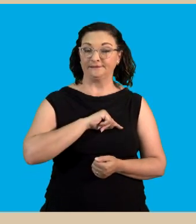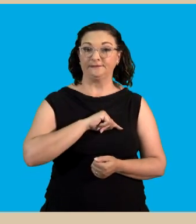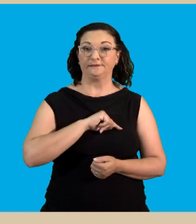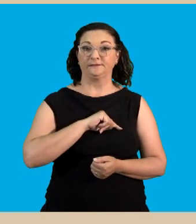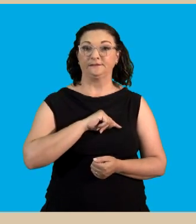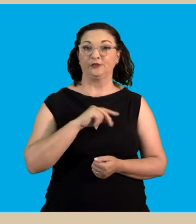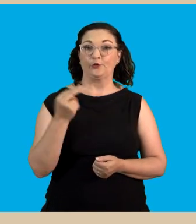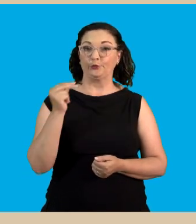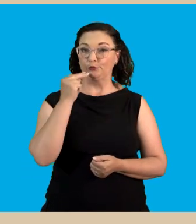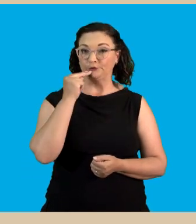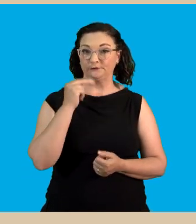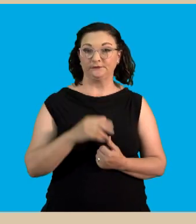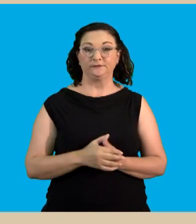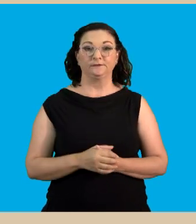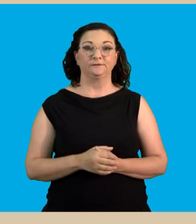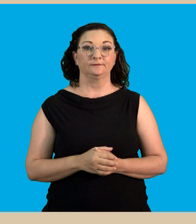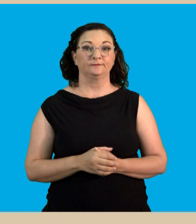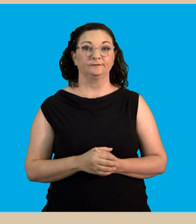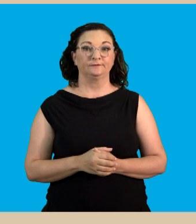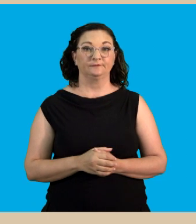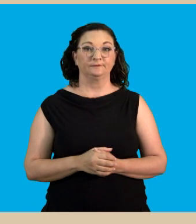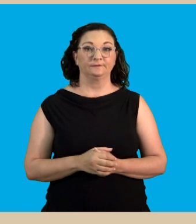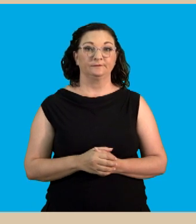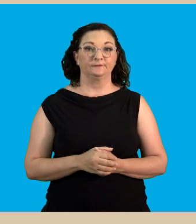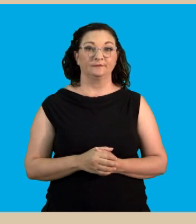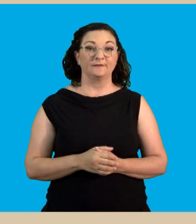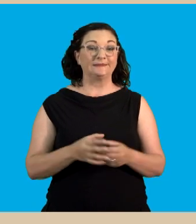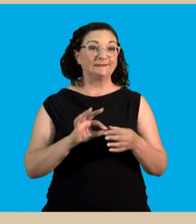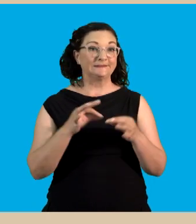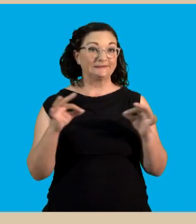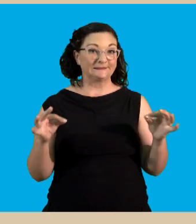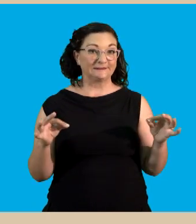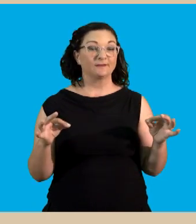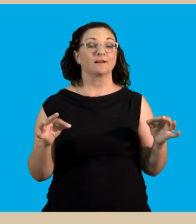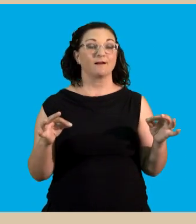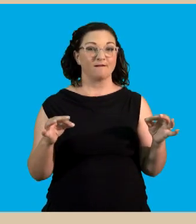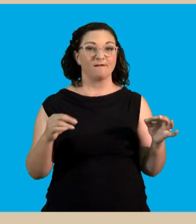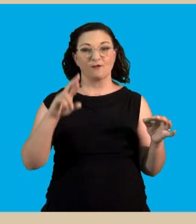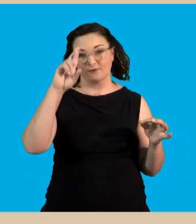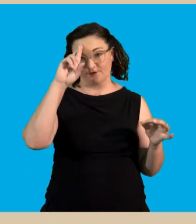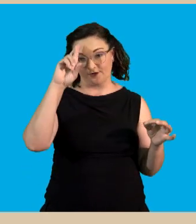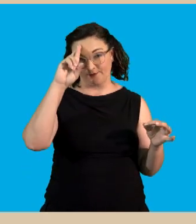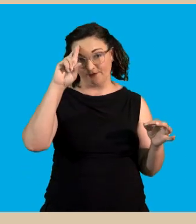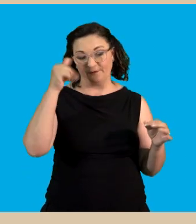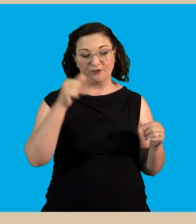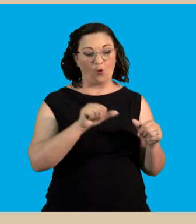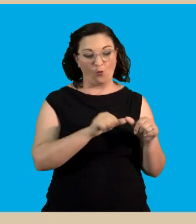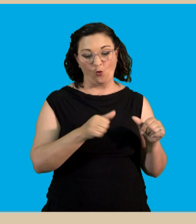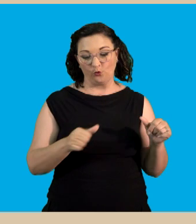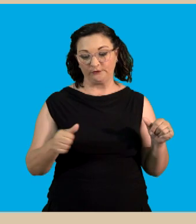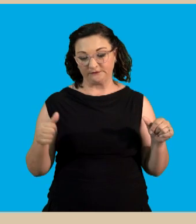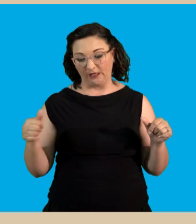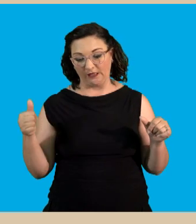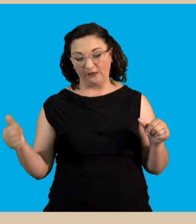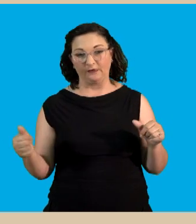us noodles. If you still remember, this sentence is going to help you remember the order of the